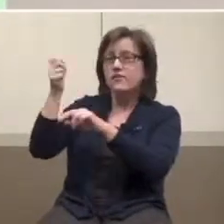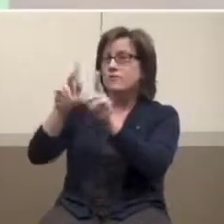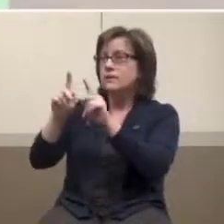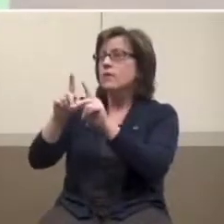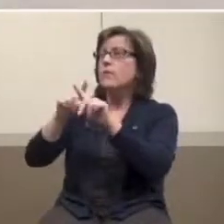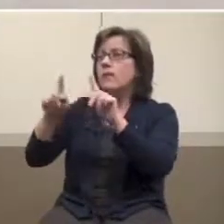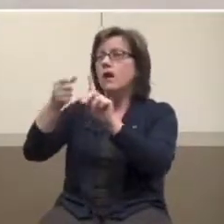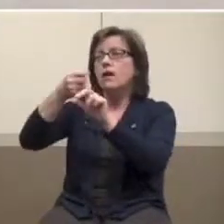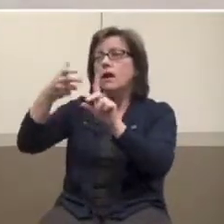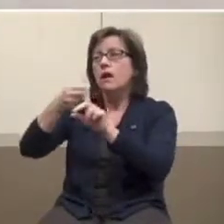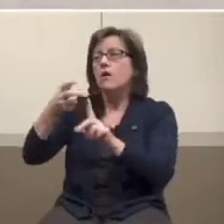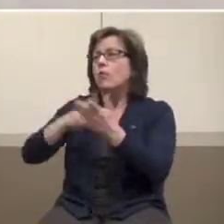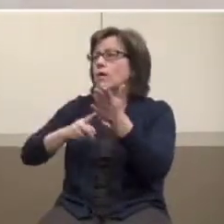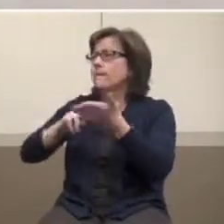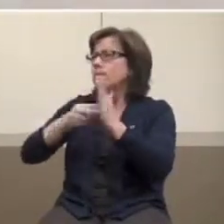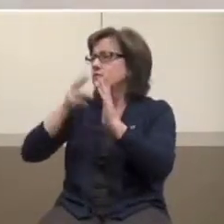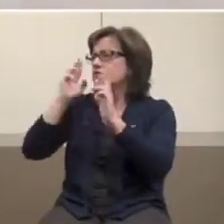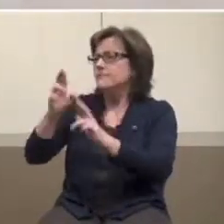mean.